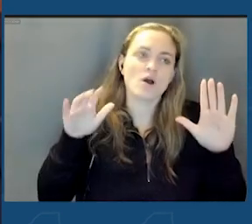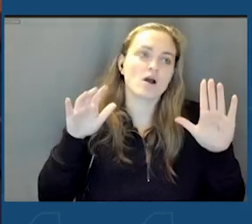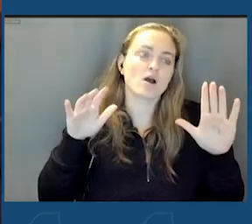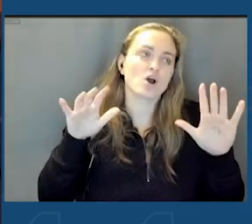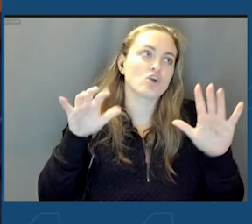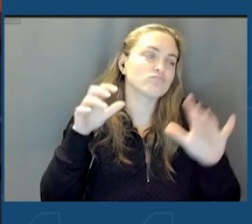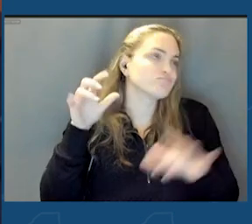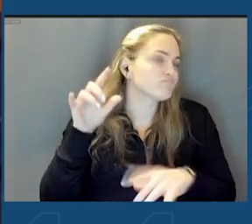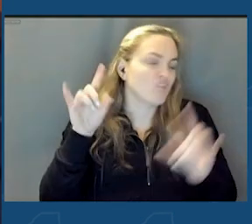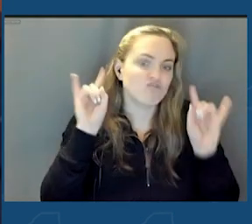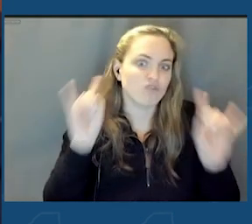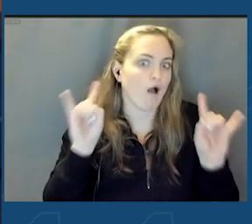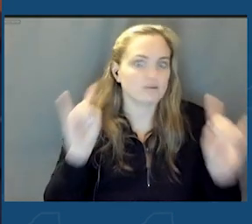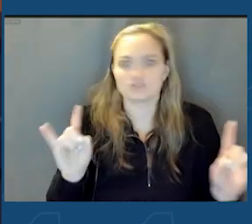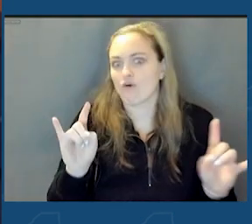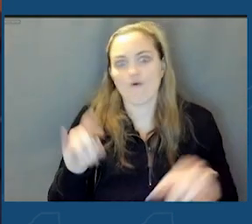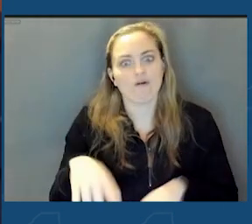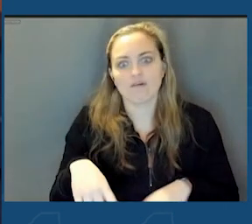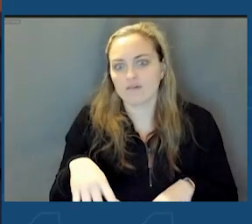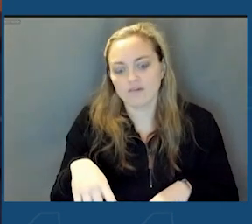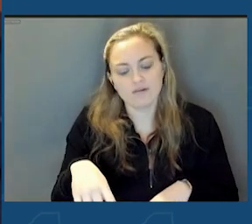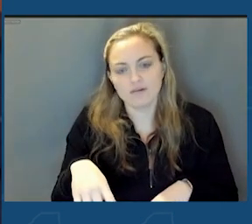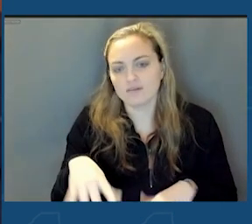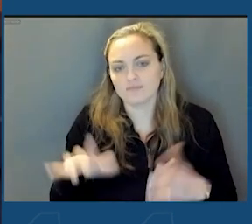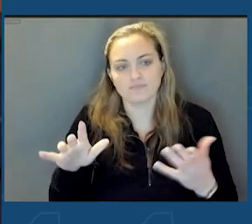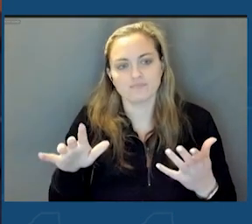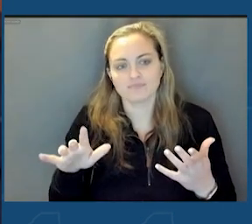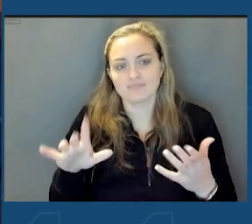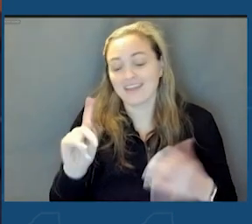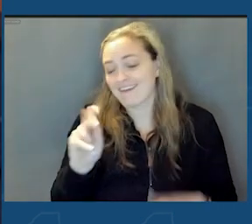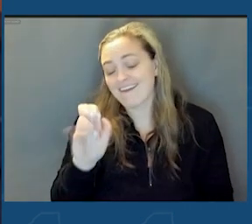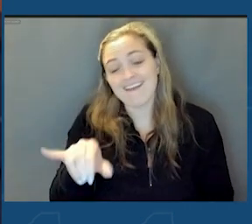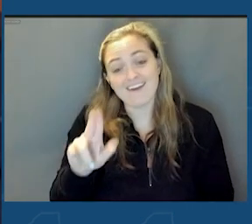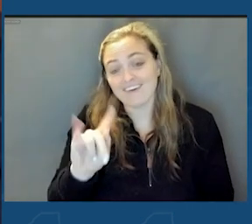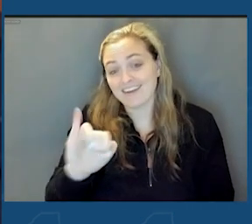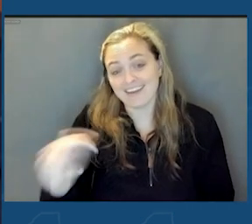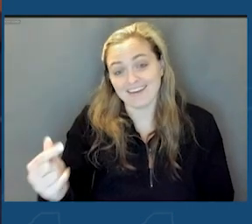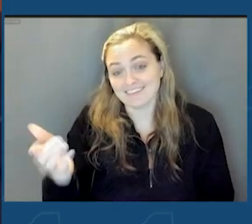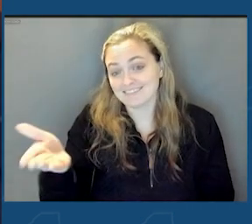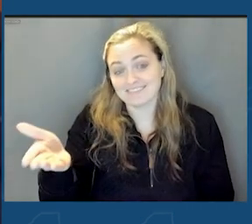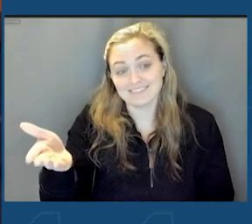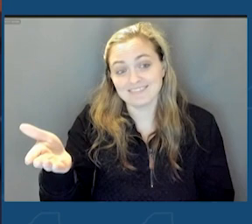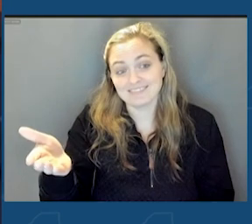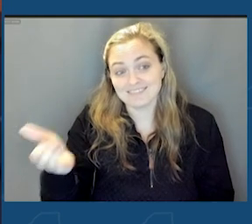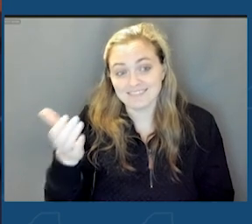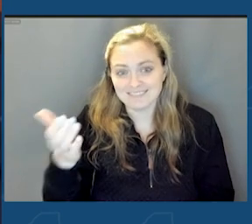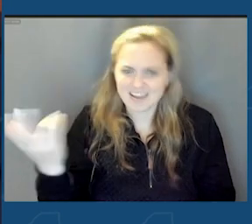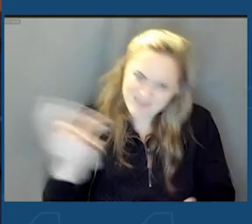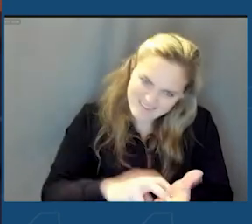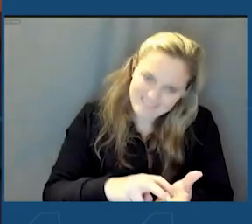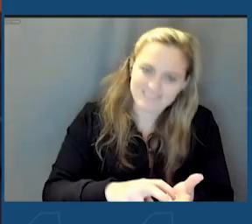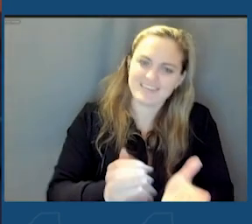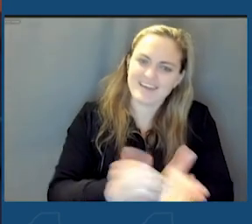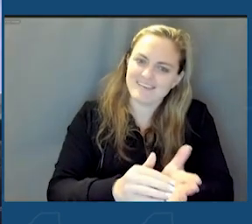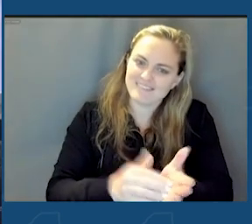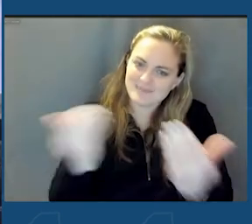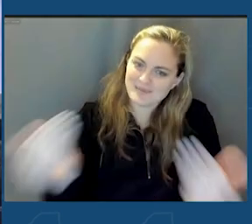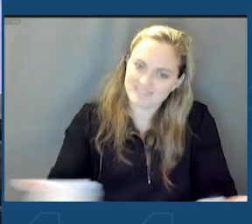star director, Carrie King. Carrie, I know you done. Stand up